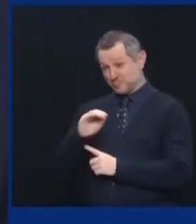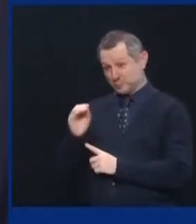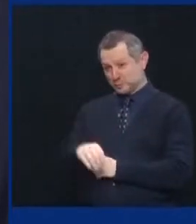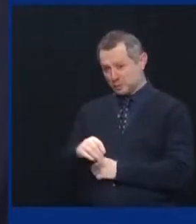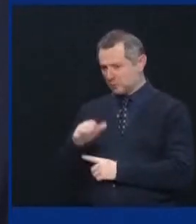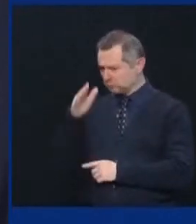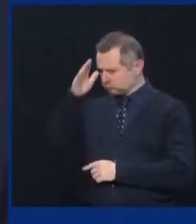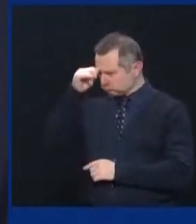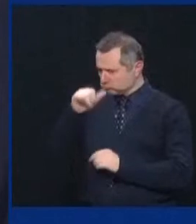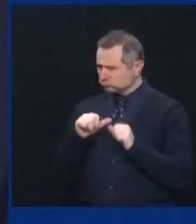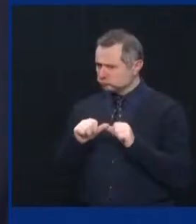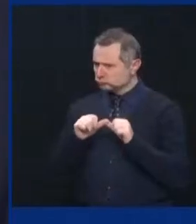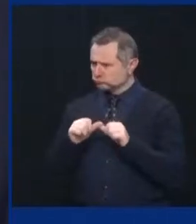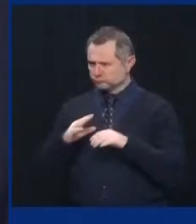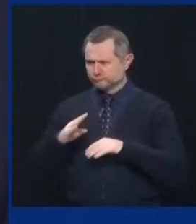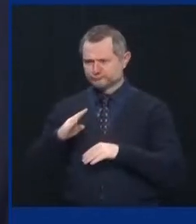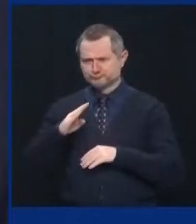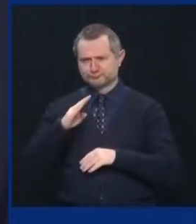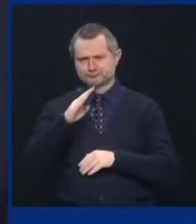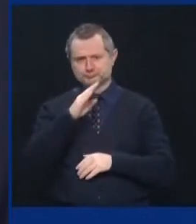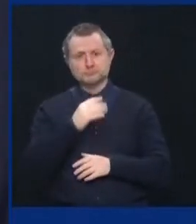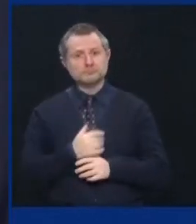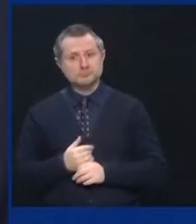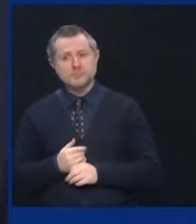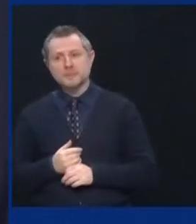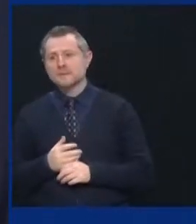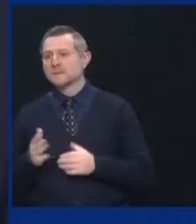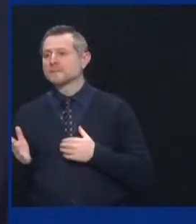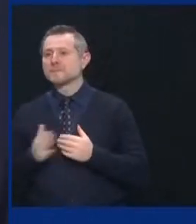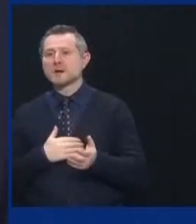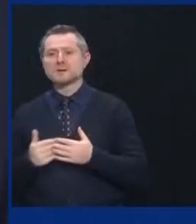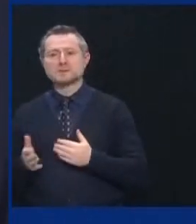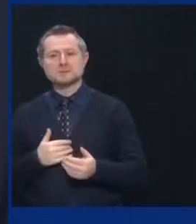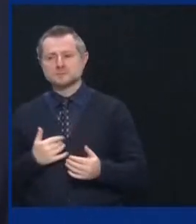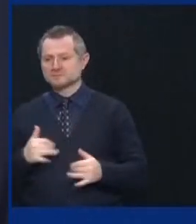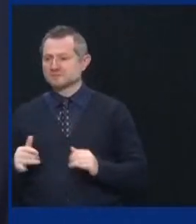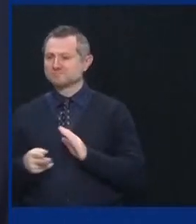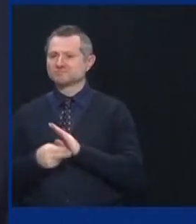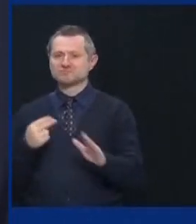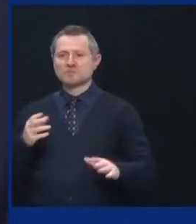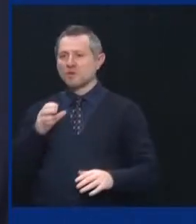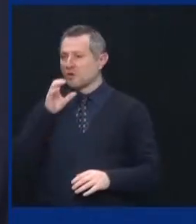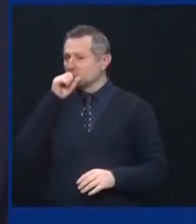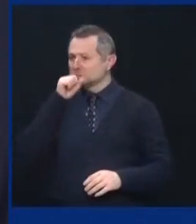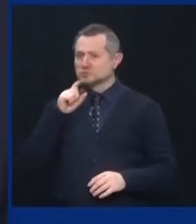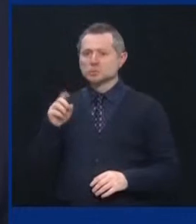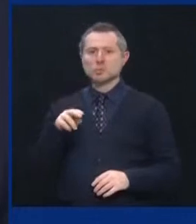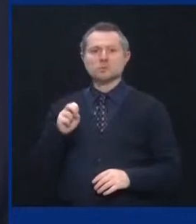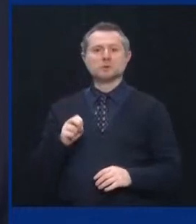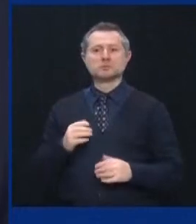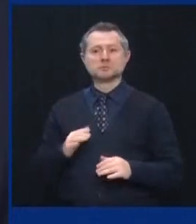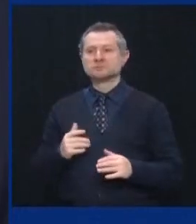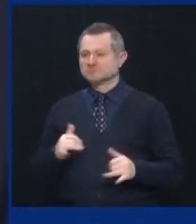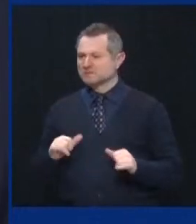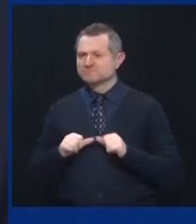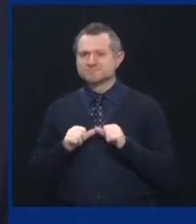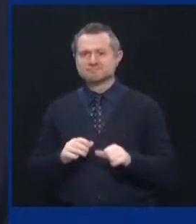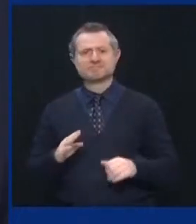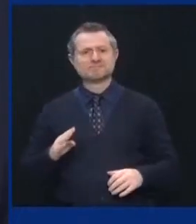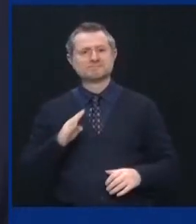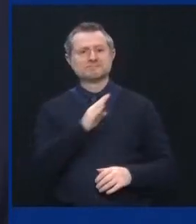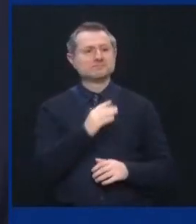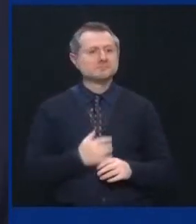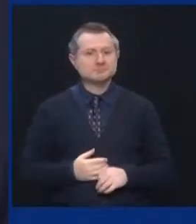up despite the orange zone restrictions. If you didn't have